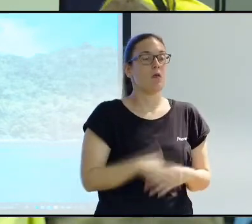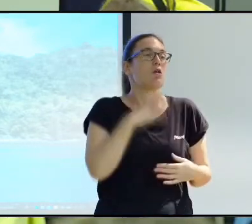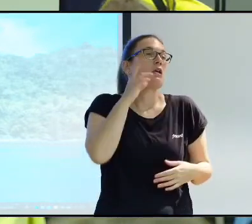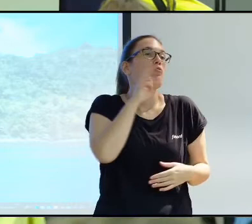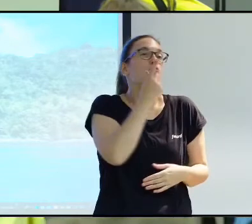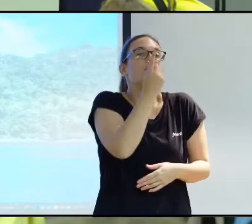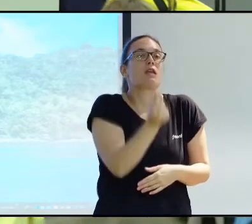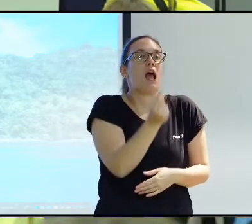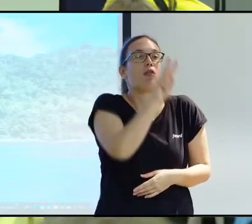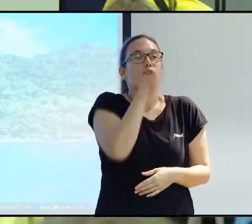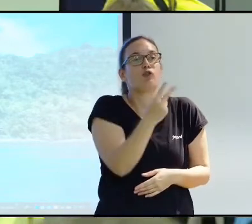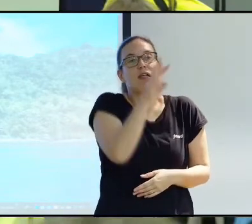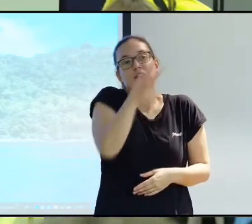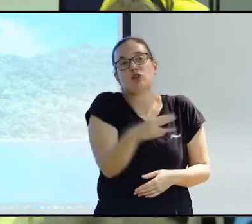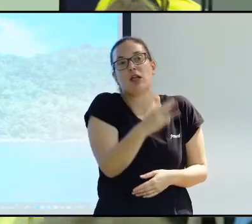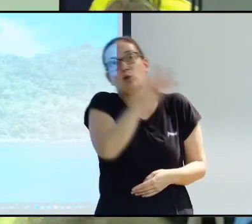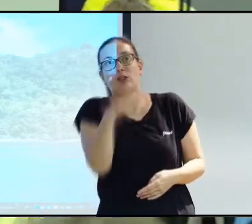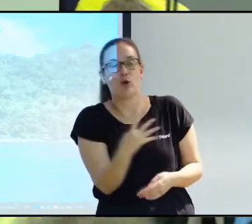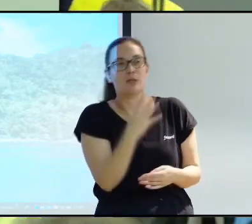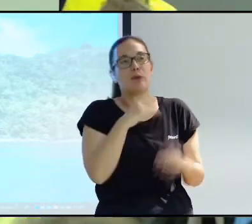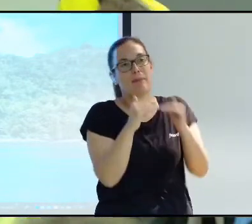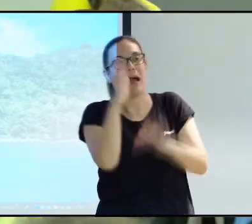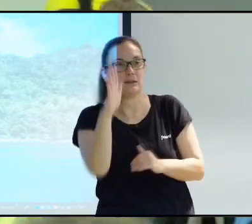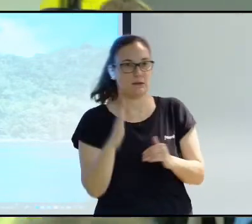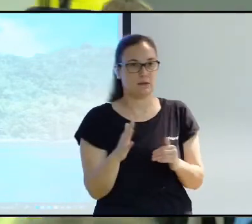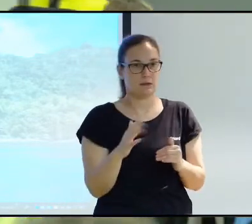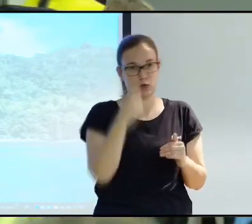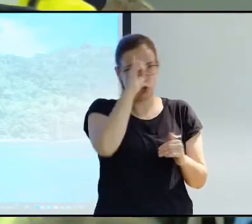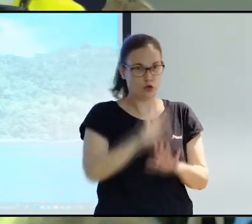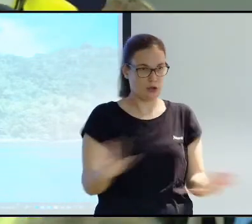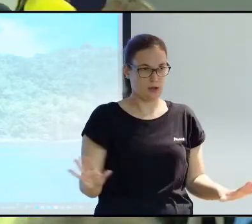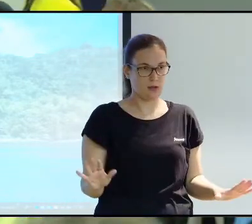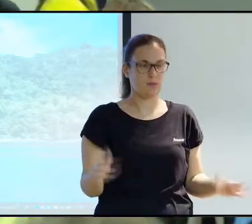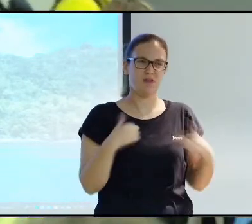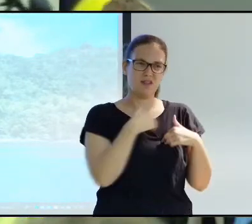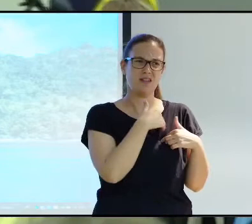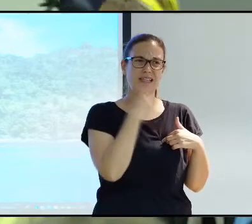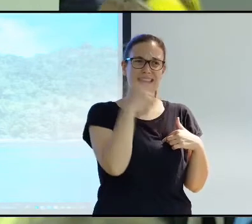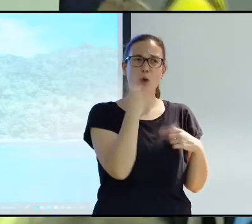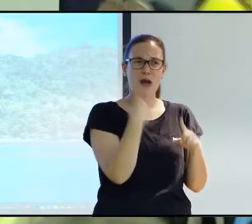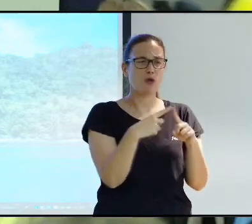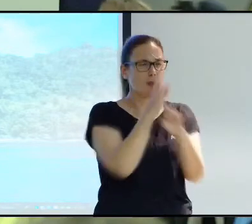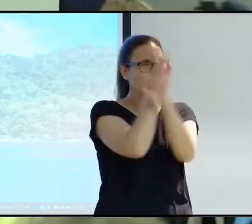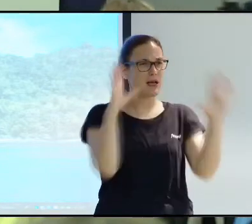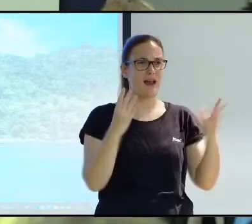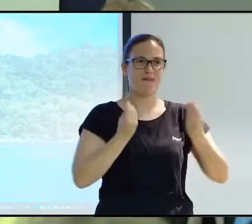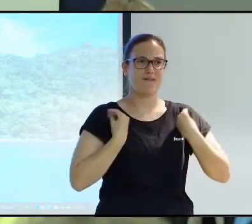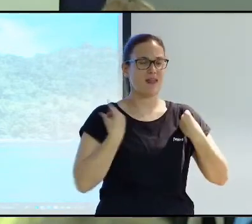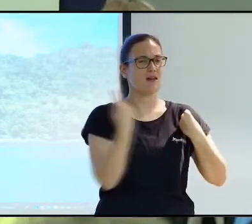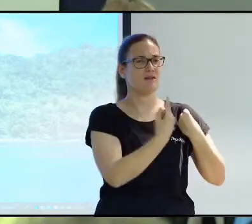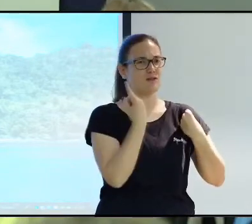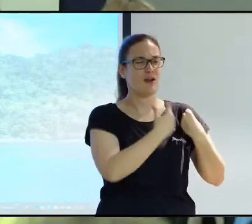And so sometimes we need one thing here. I need to be able to live in my